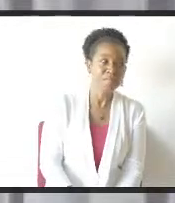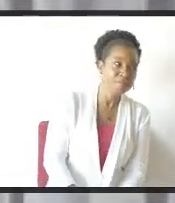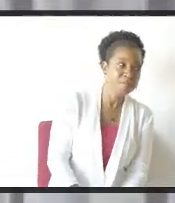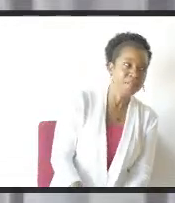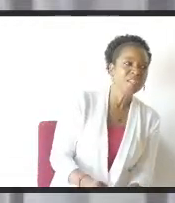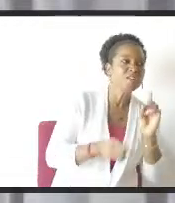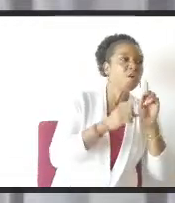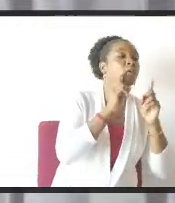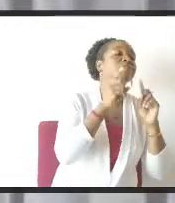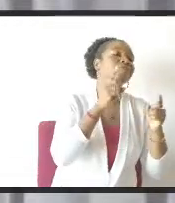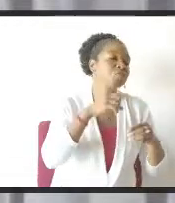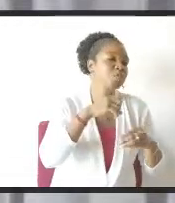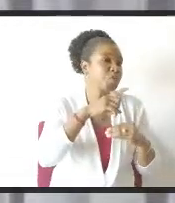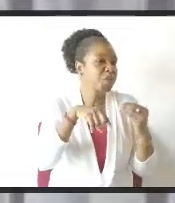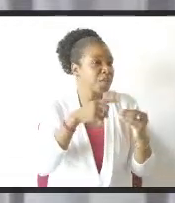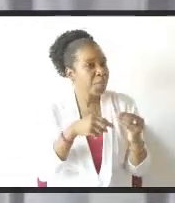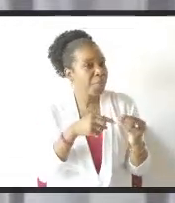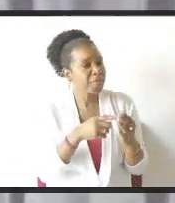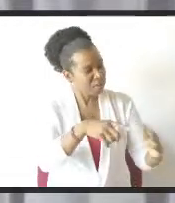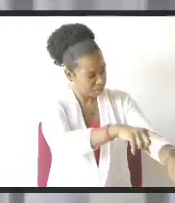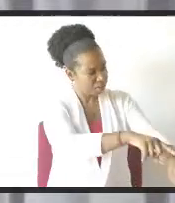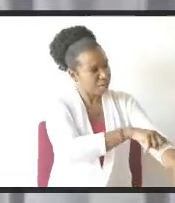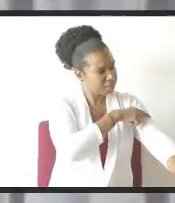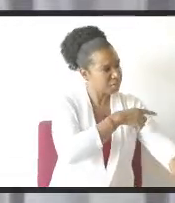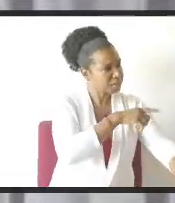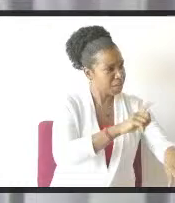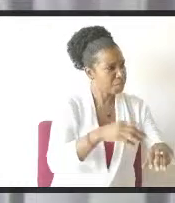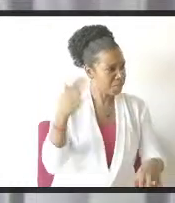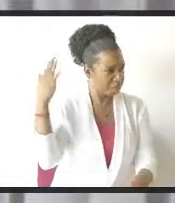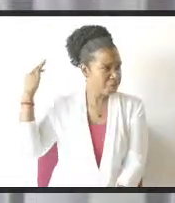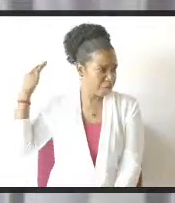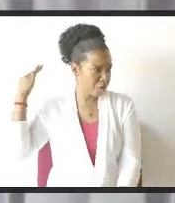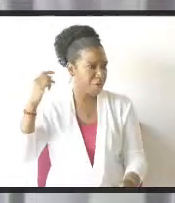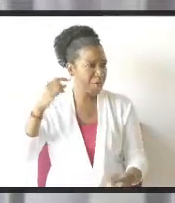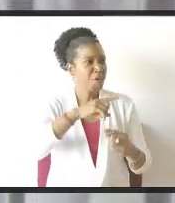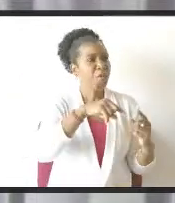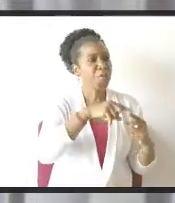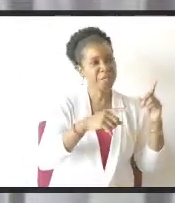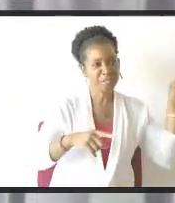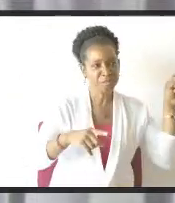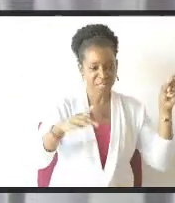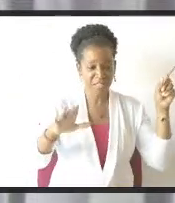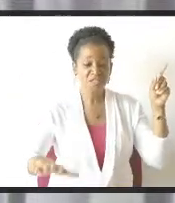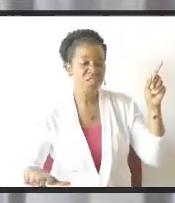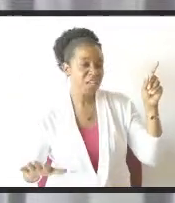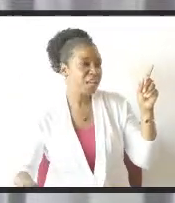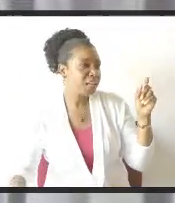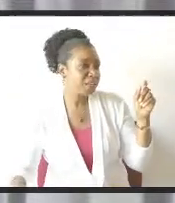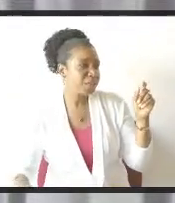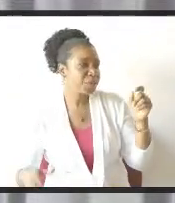those uneducated deacons preached. Oh, they said some things, my friend.